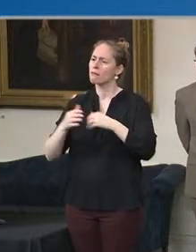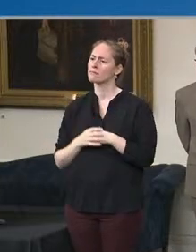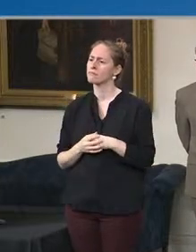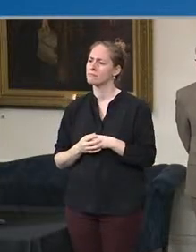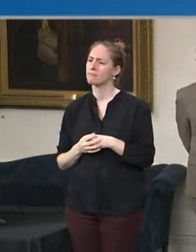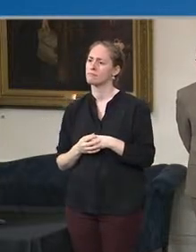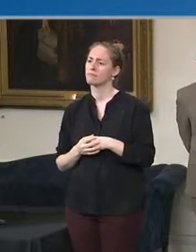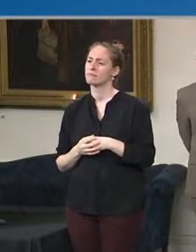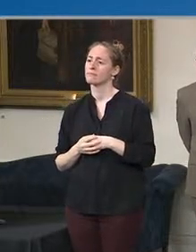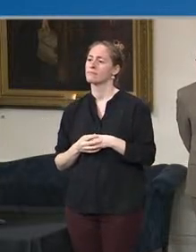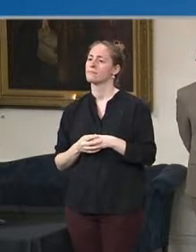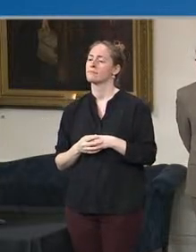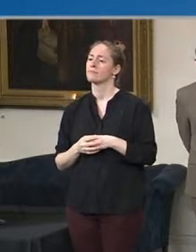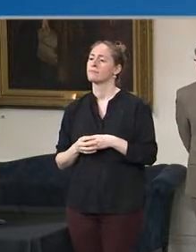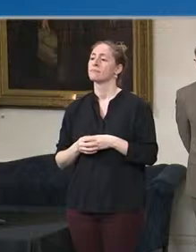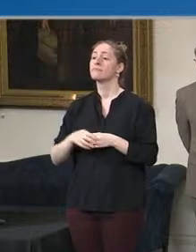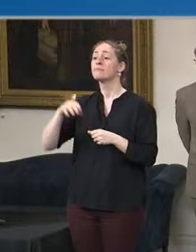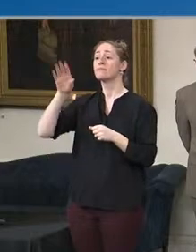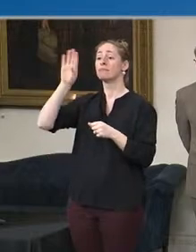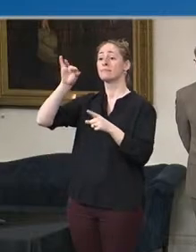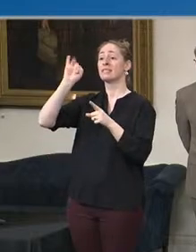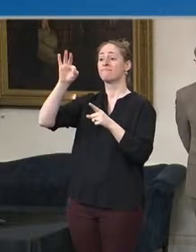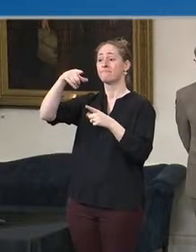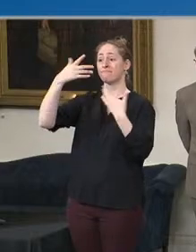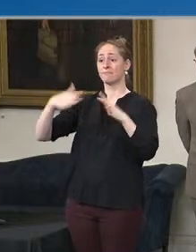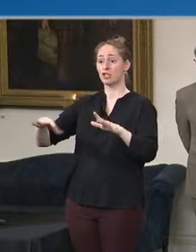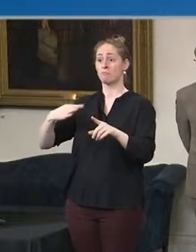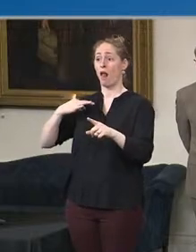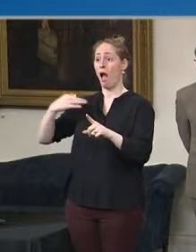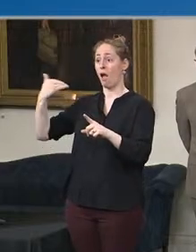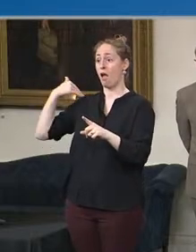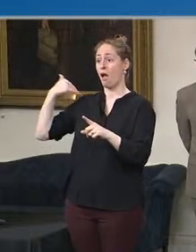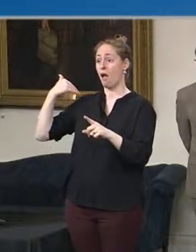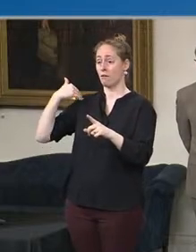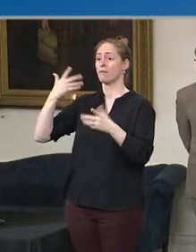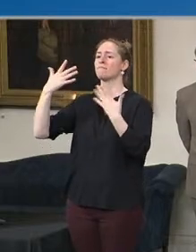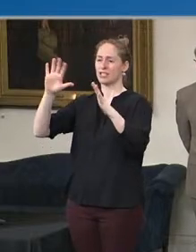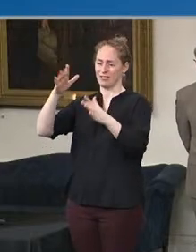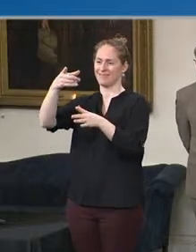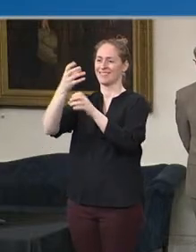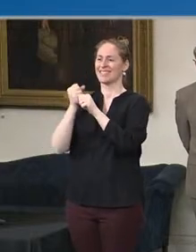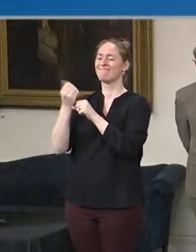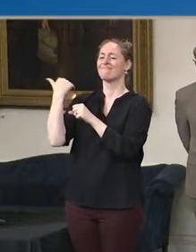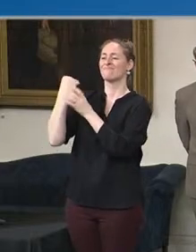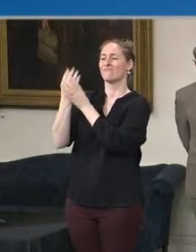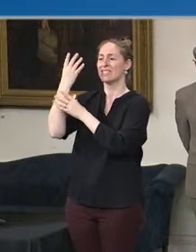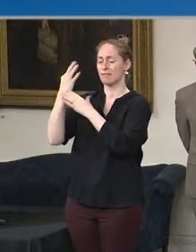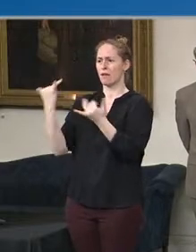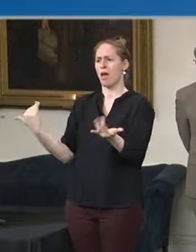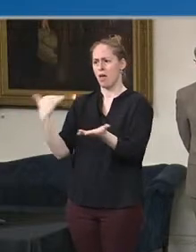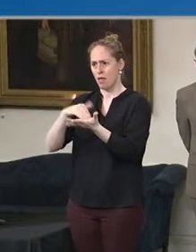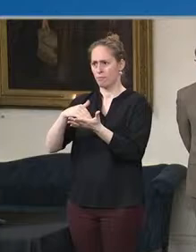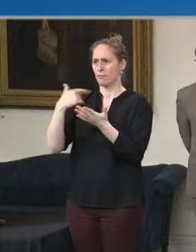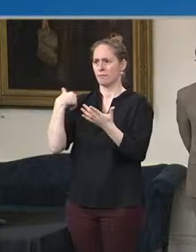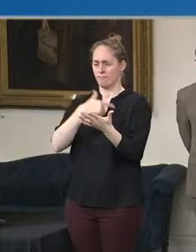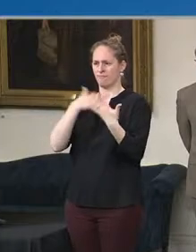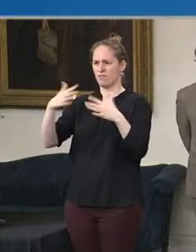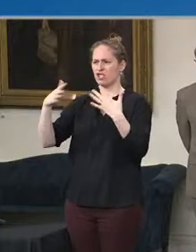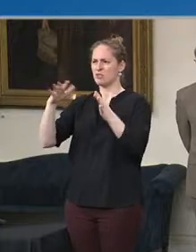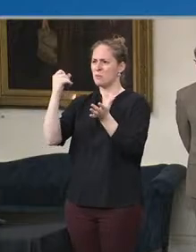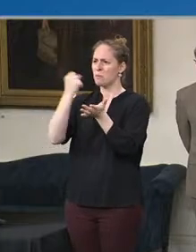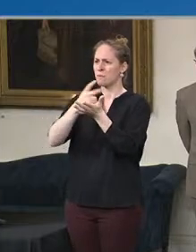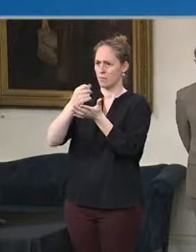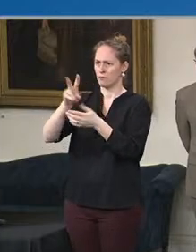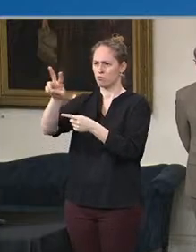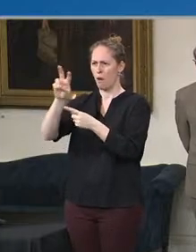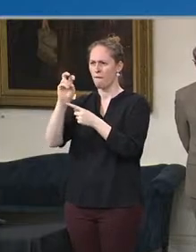spring. All told, the small business relief programs have approved grants and loans totaling more than $215 million